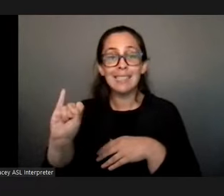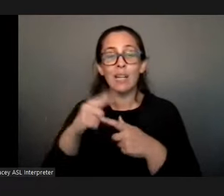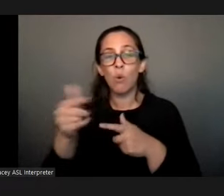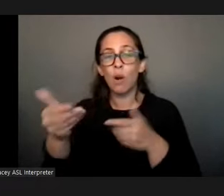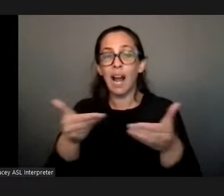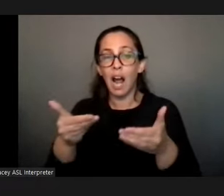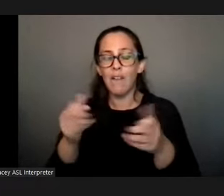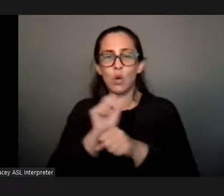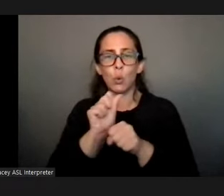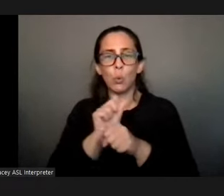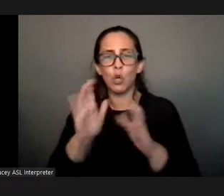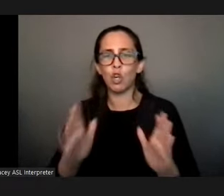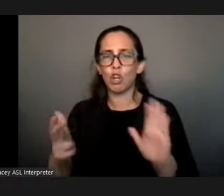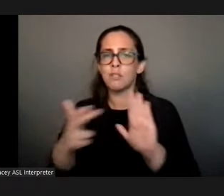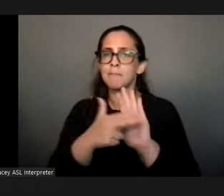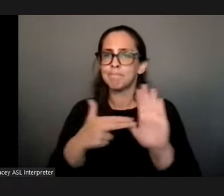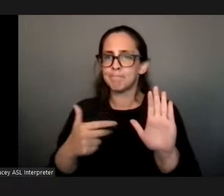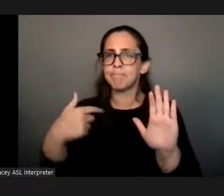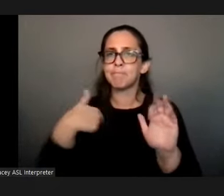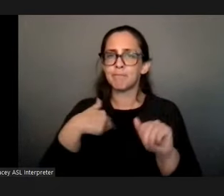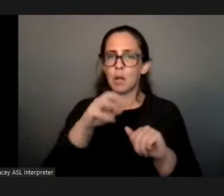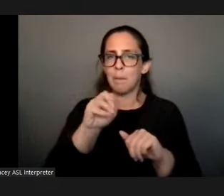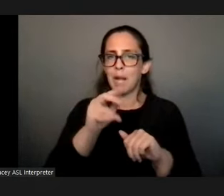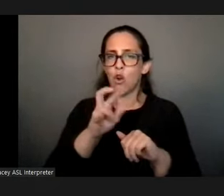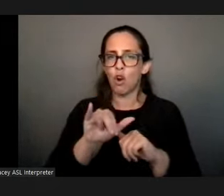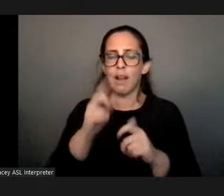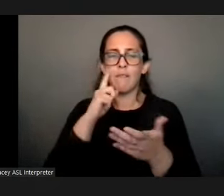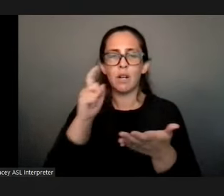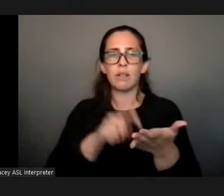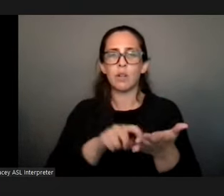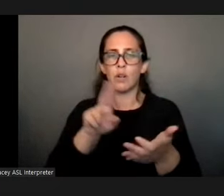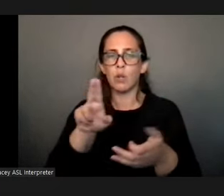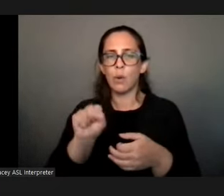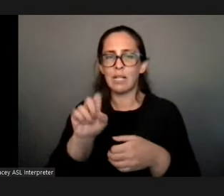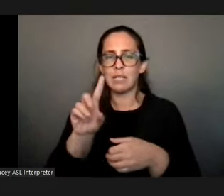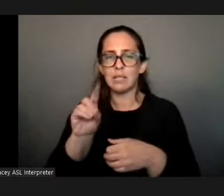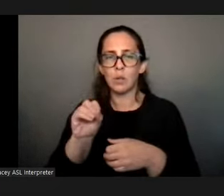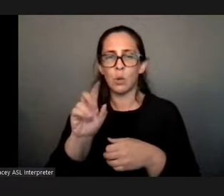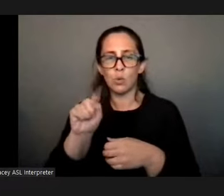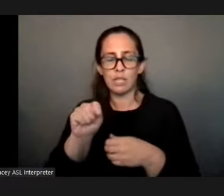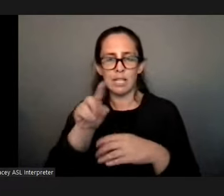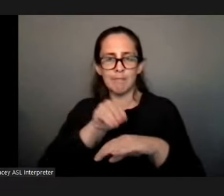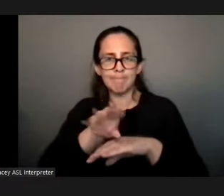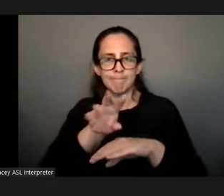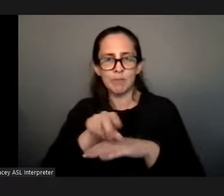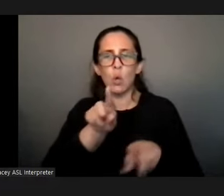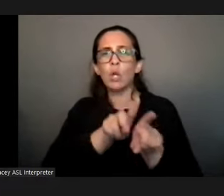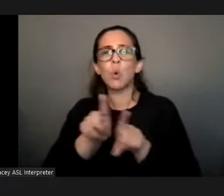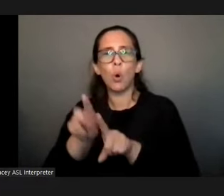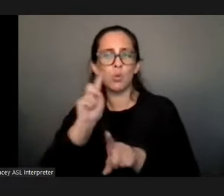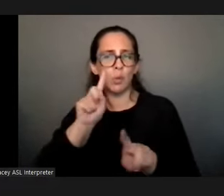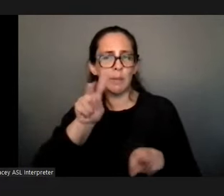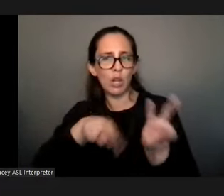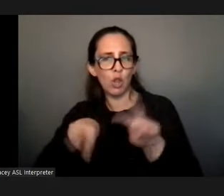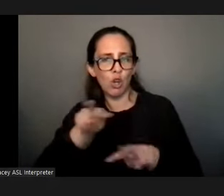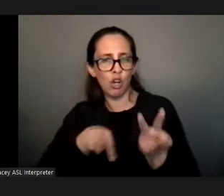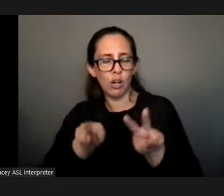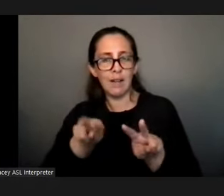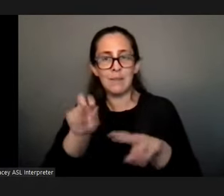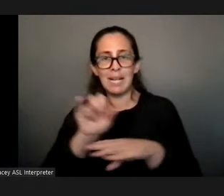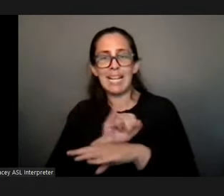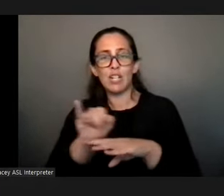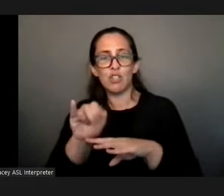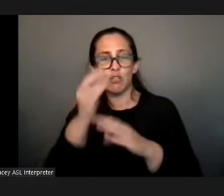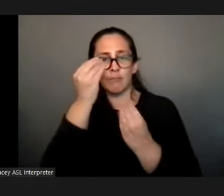workers who identify as minority, as defined by United States Department of Transportation guidance, are also being looked at. Industry data shows that a